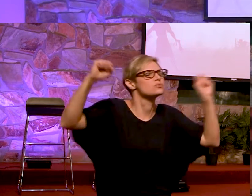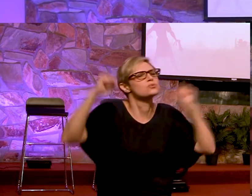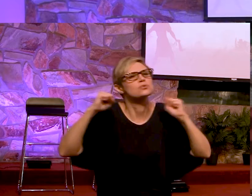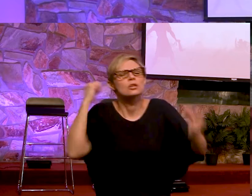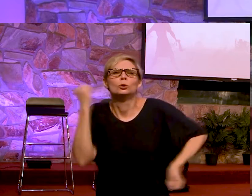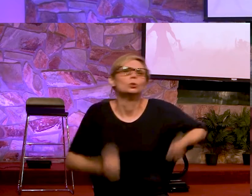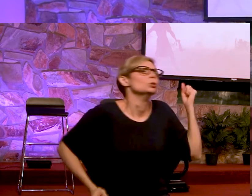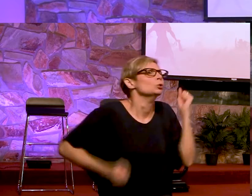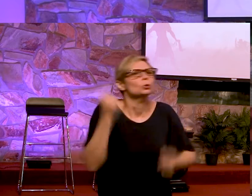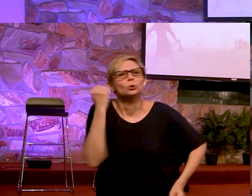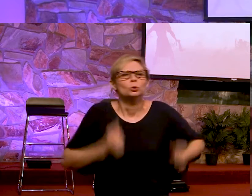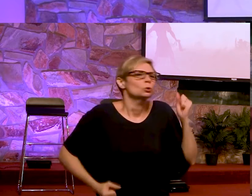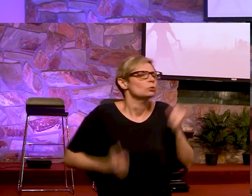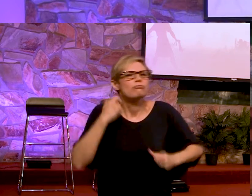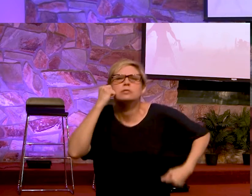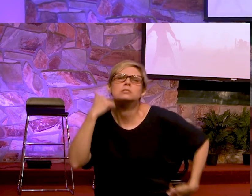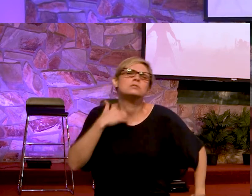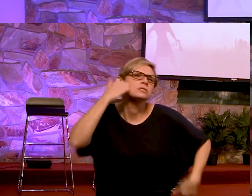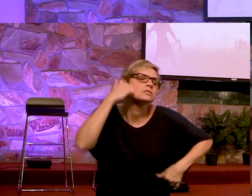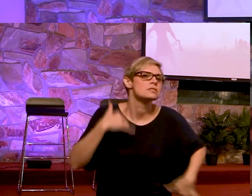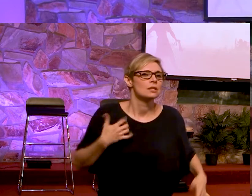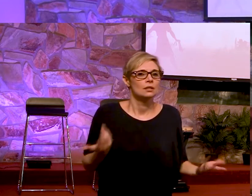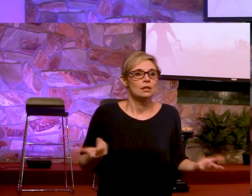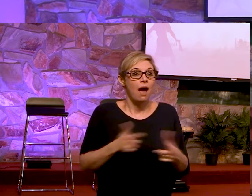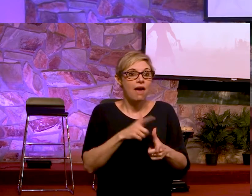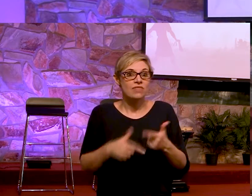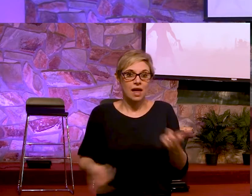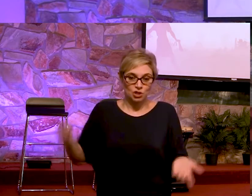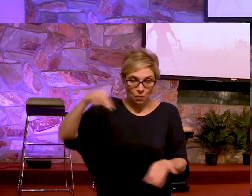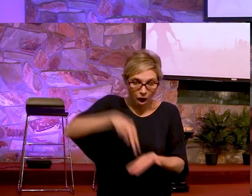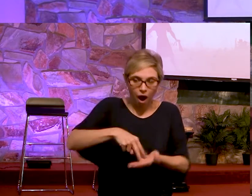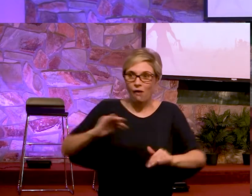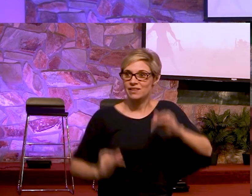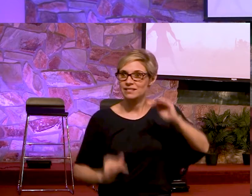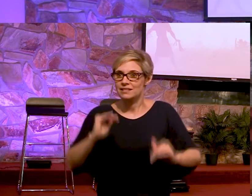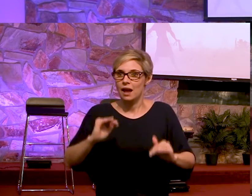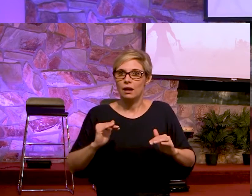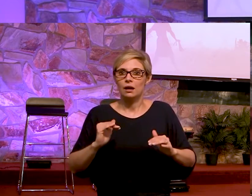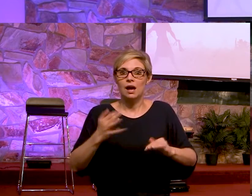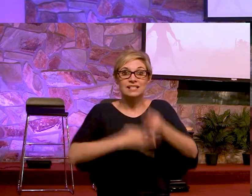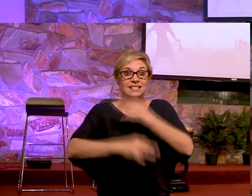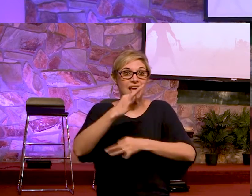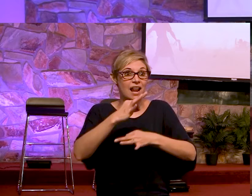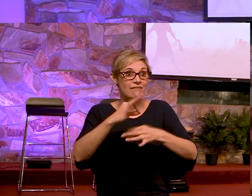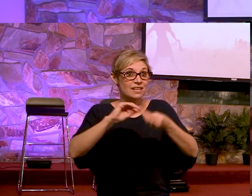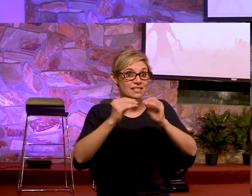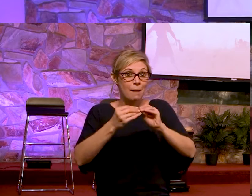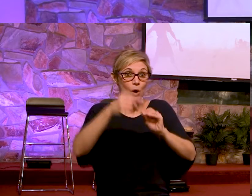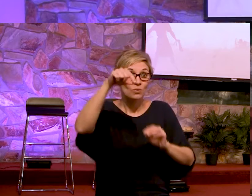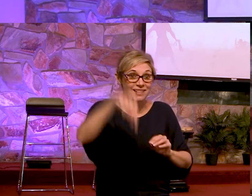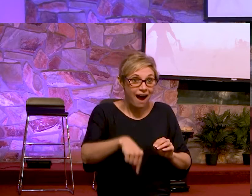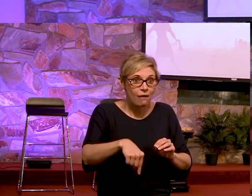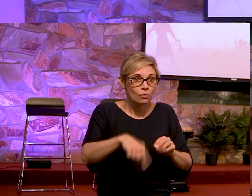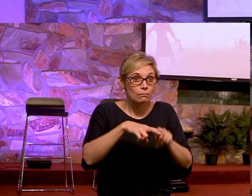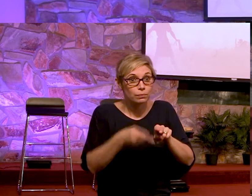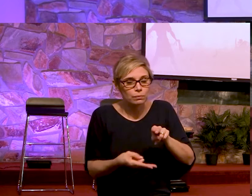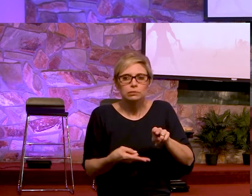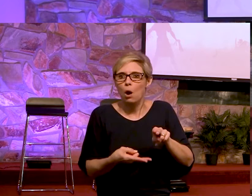you've built sweat equity into this and you step on the scale. And instead of the numbers going down, it goes